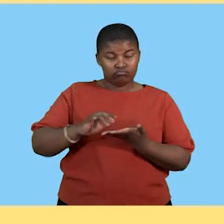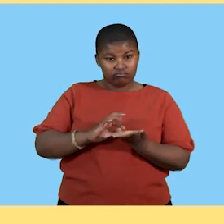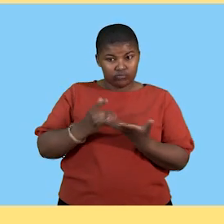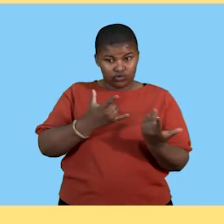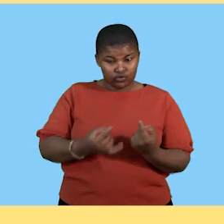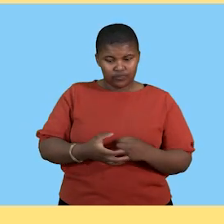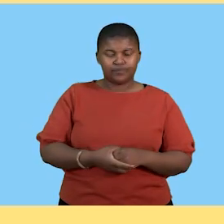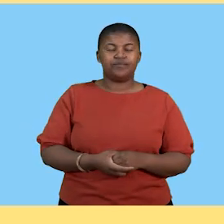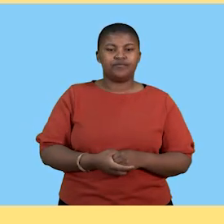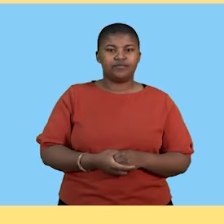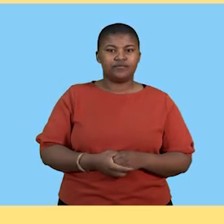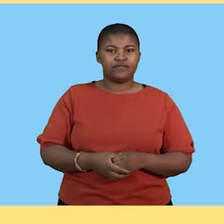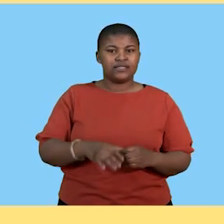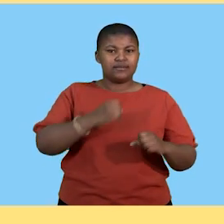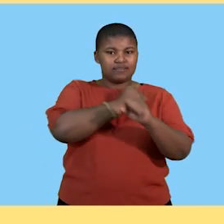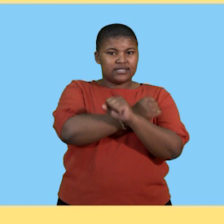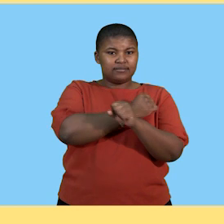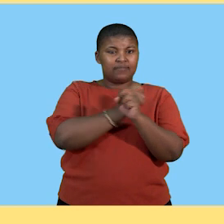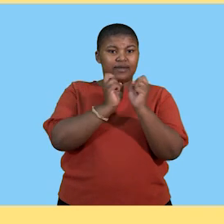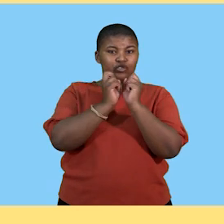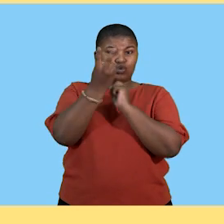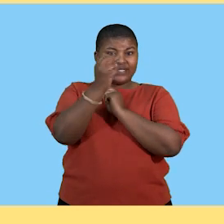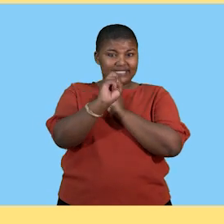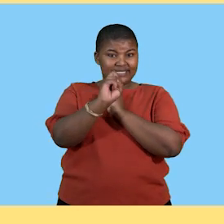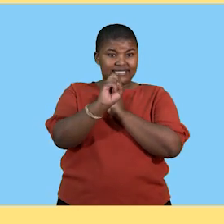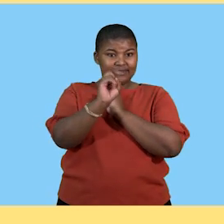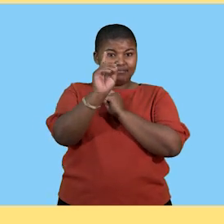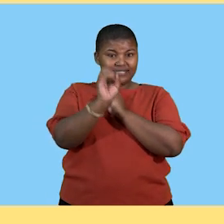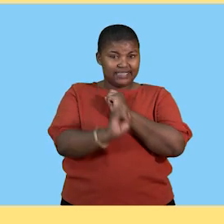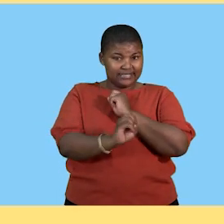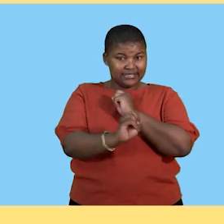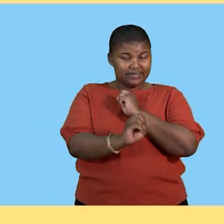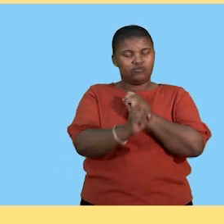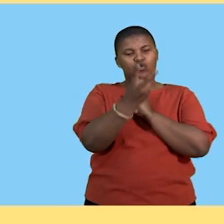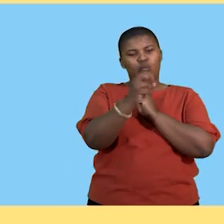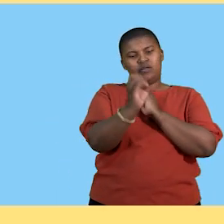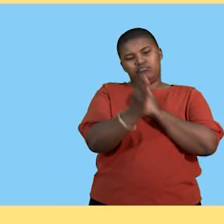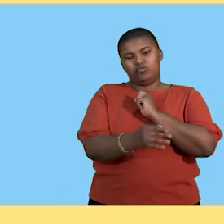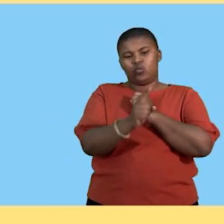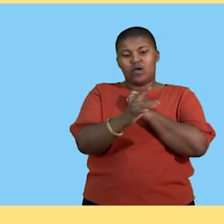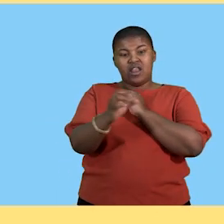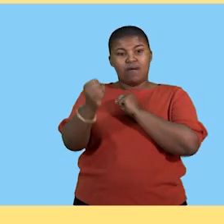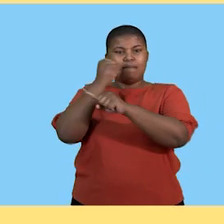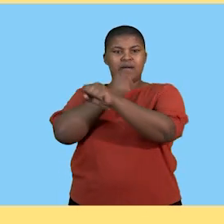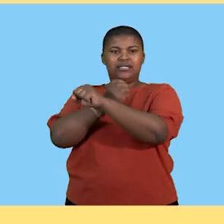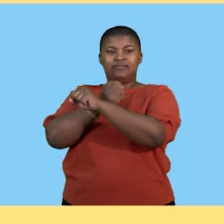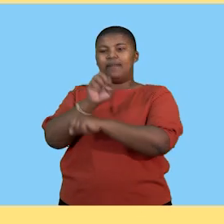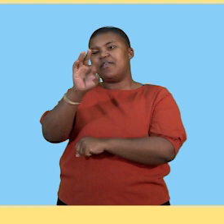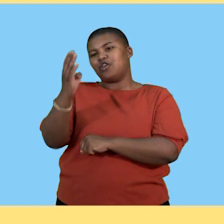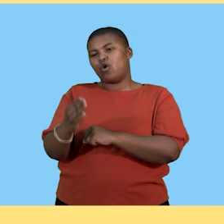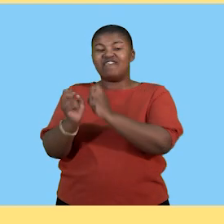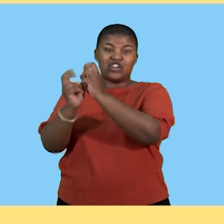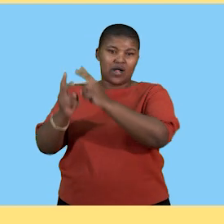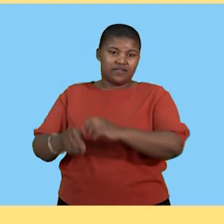37,000, punch that in your calculator, multiplied by 20%. And then you multiply that